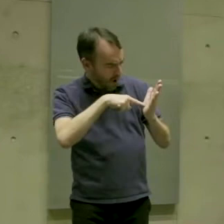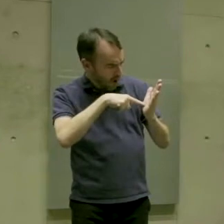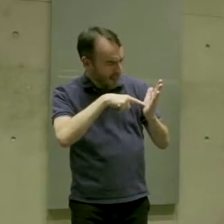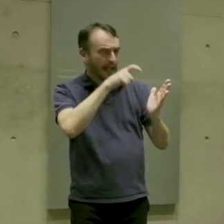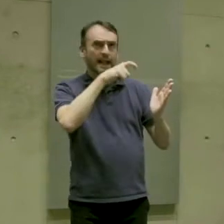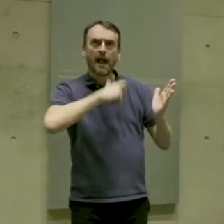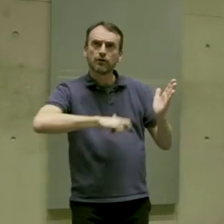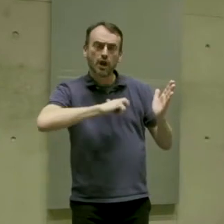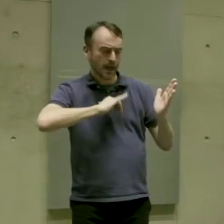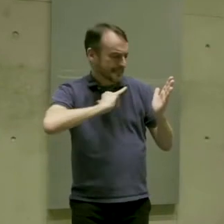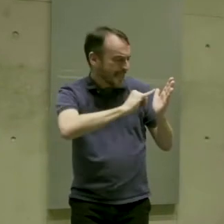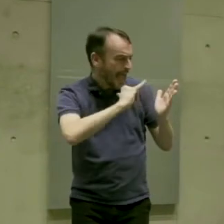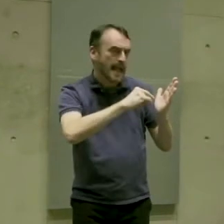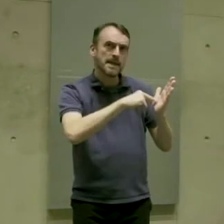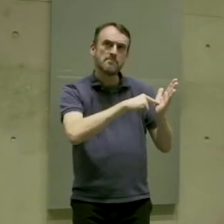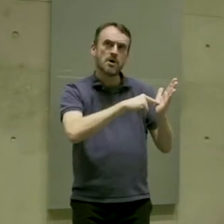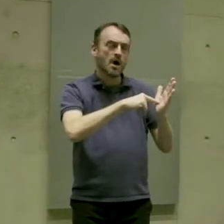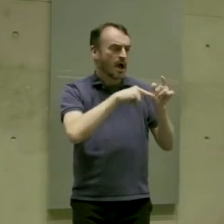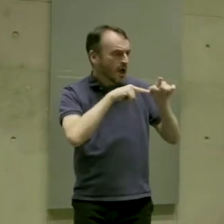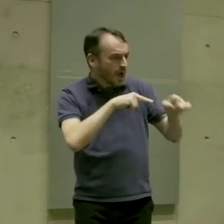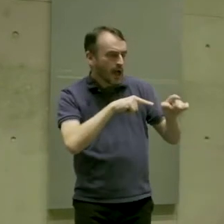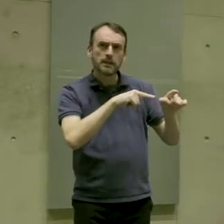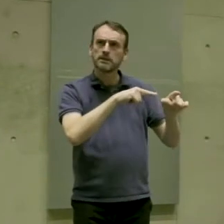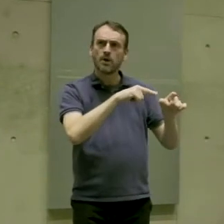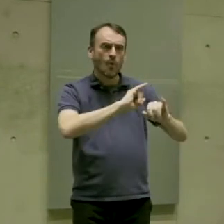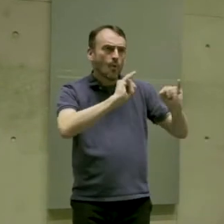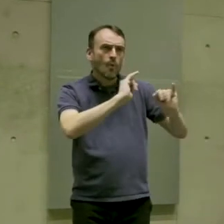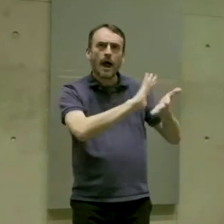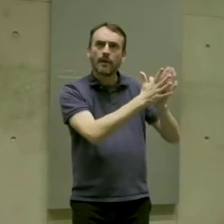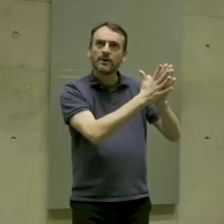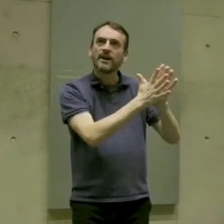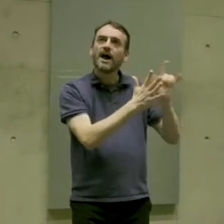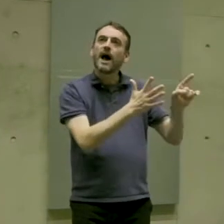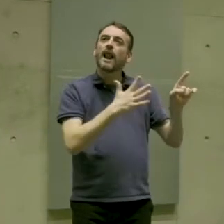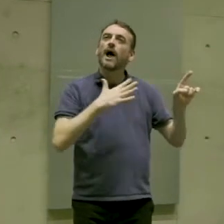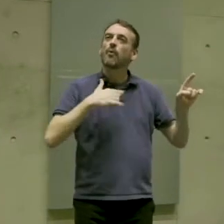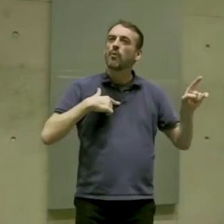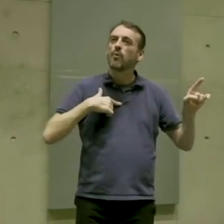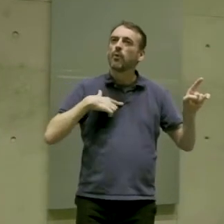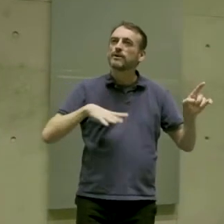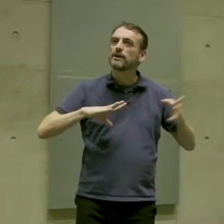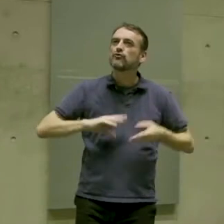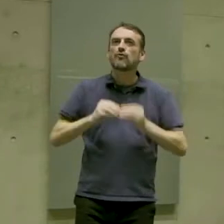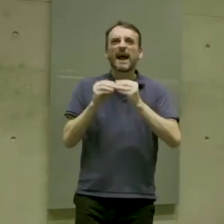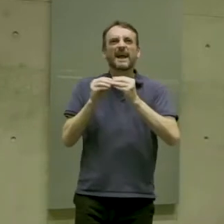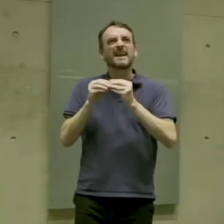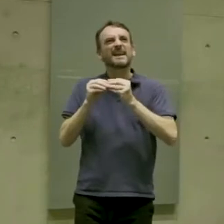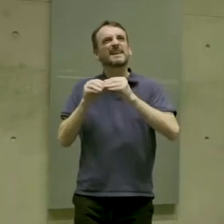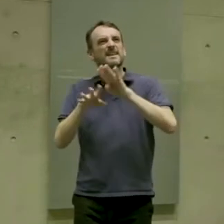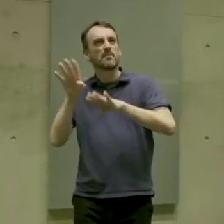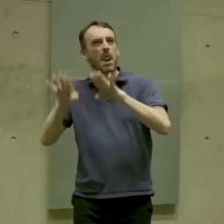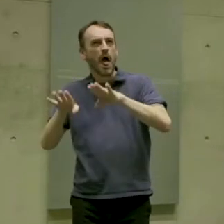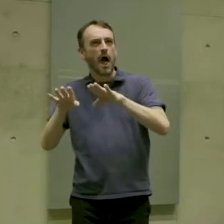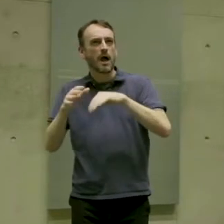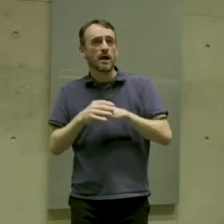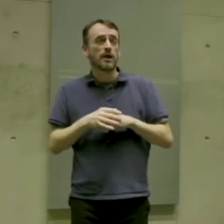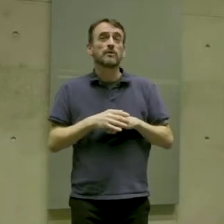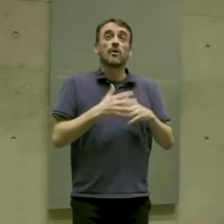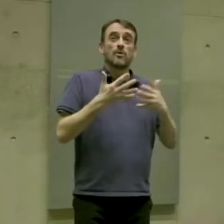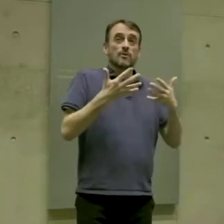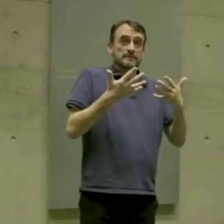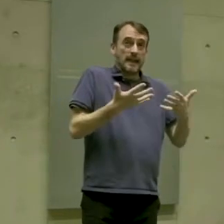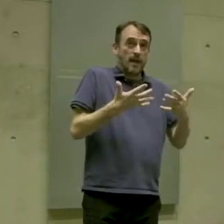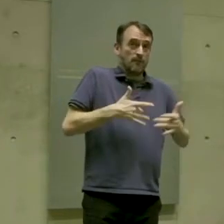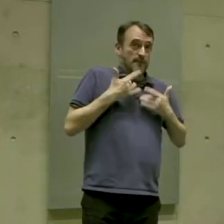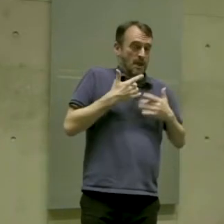them. I wanted to create that connection again. I wanted to get away from that distance we have from the Gothic, and indeed from